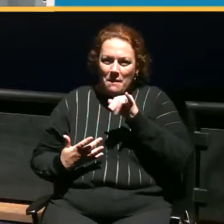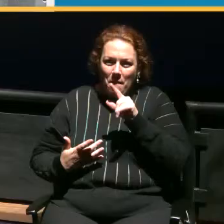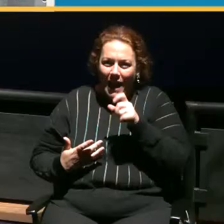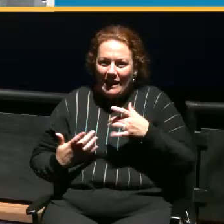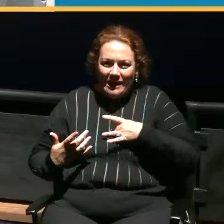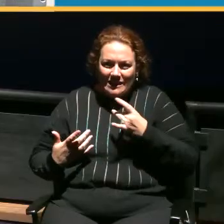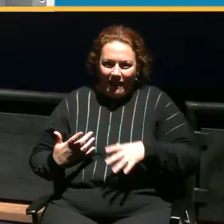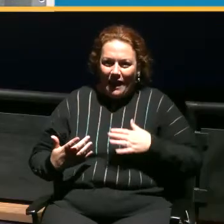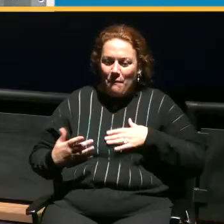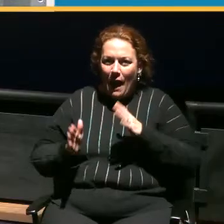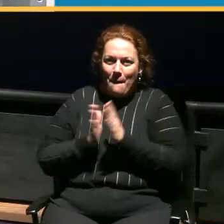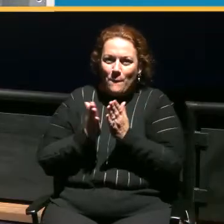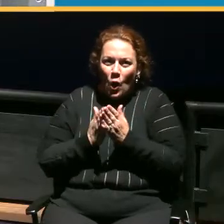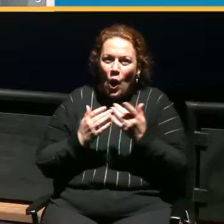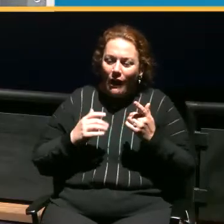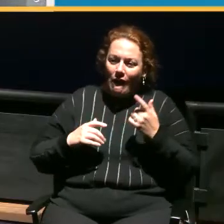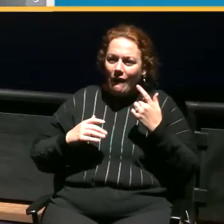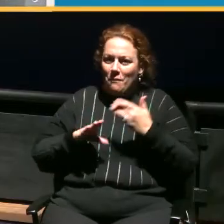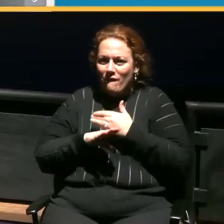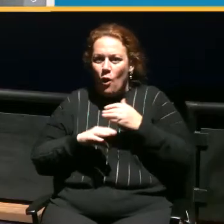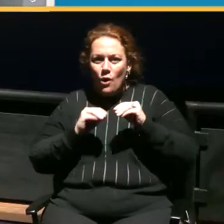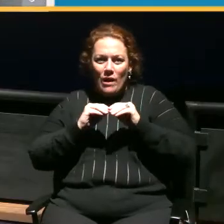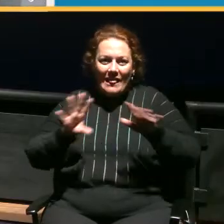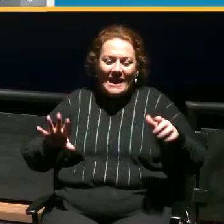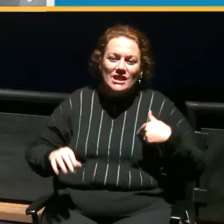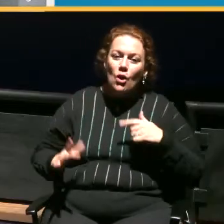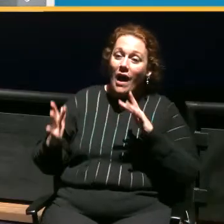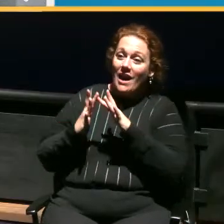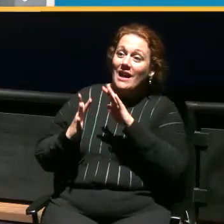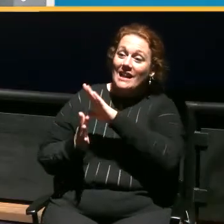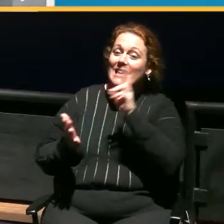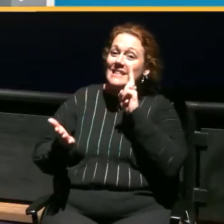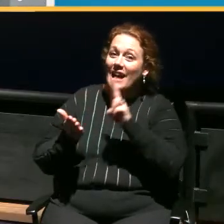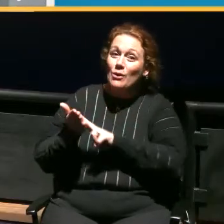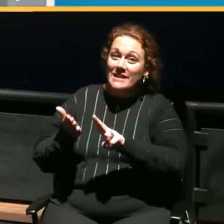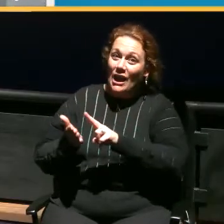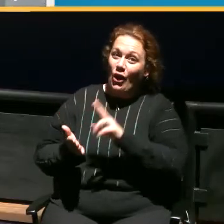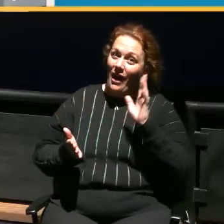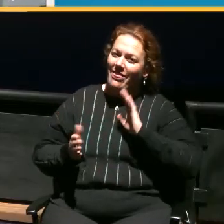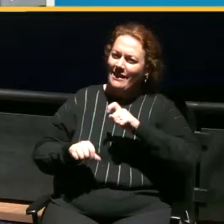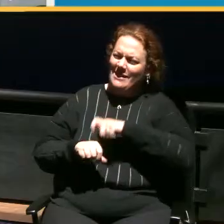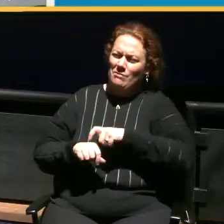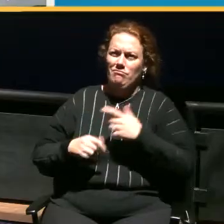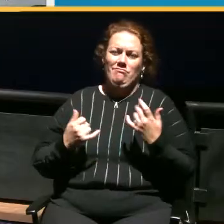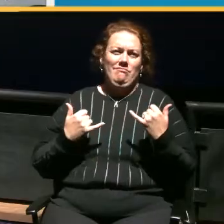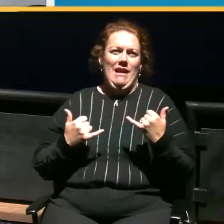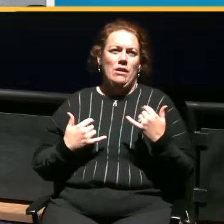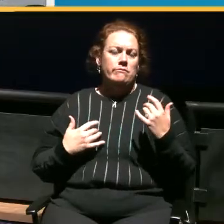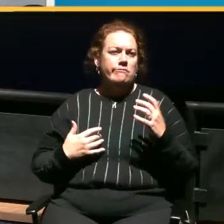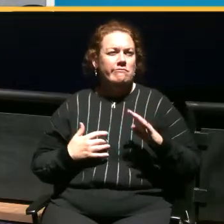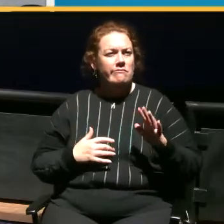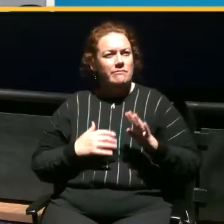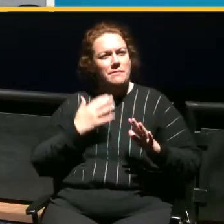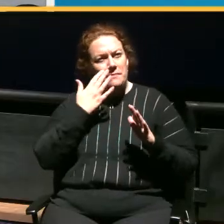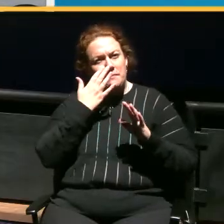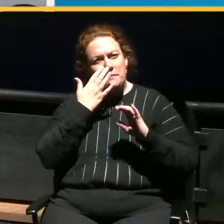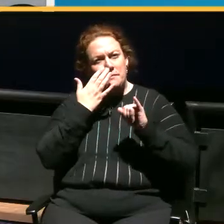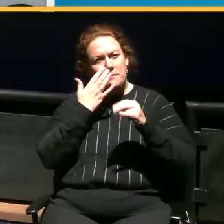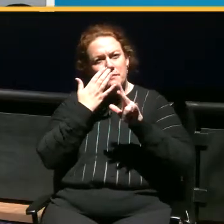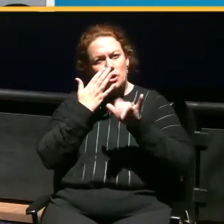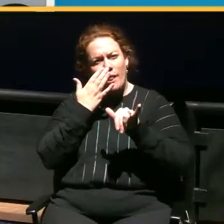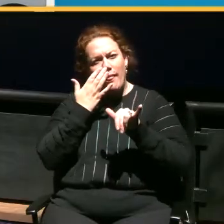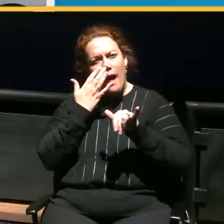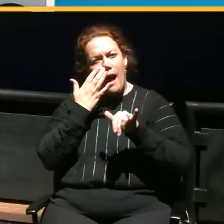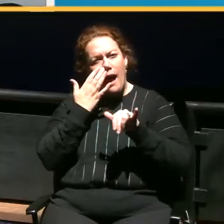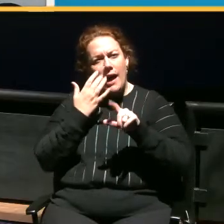just doesn't want to. So I ended up contacting his secretary, and this was this was now probably, around July or